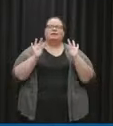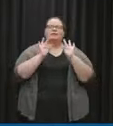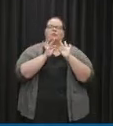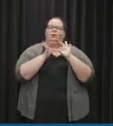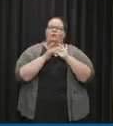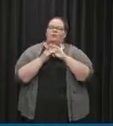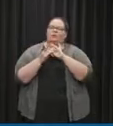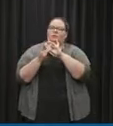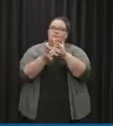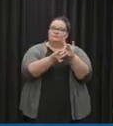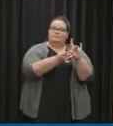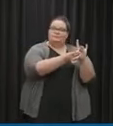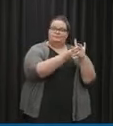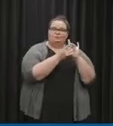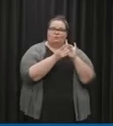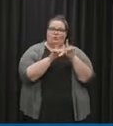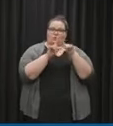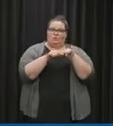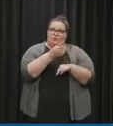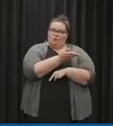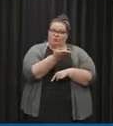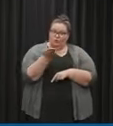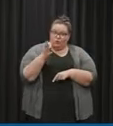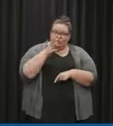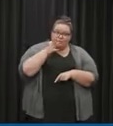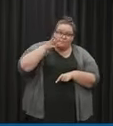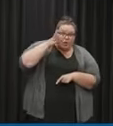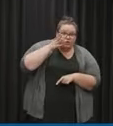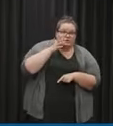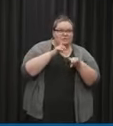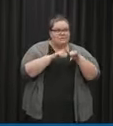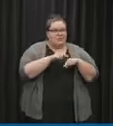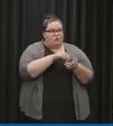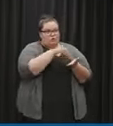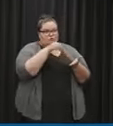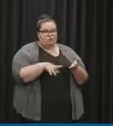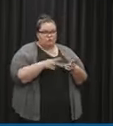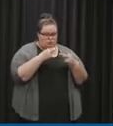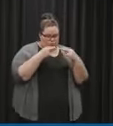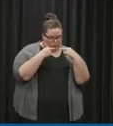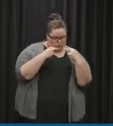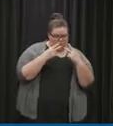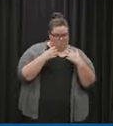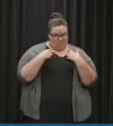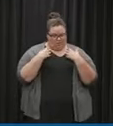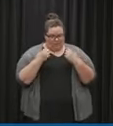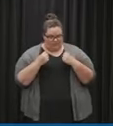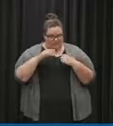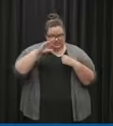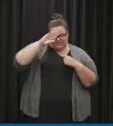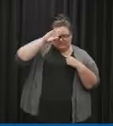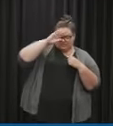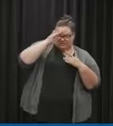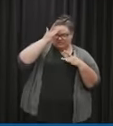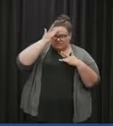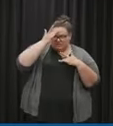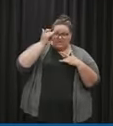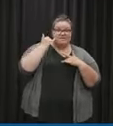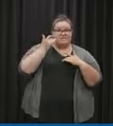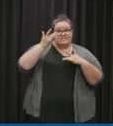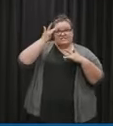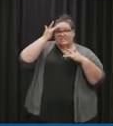together. That means we are counting on parents and students to continuously monitor their health and make sure they are only coming